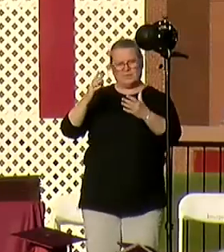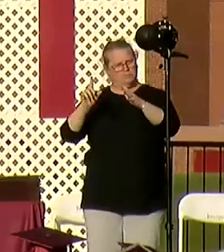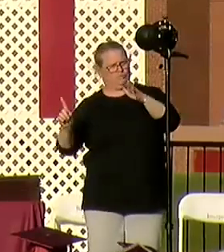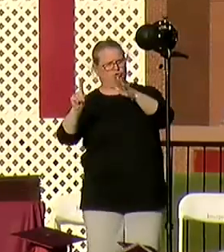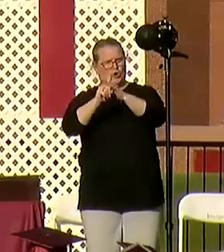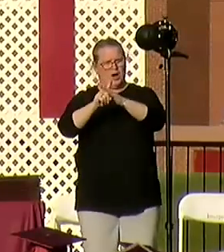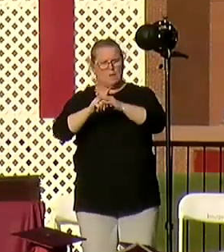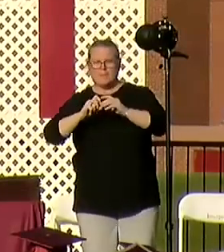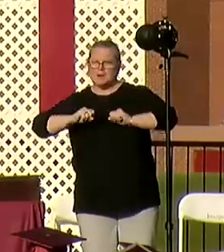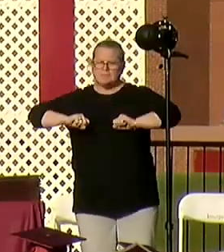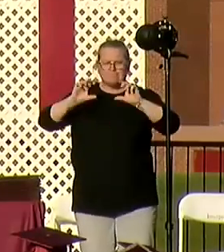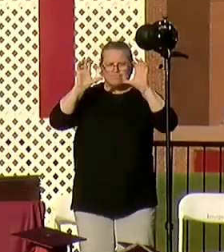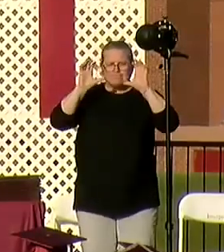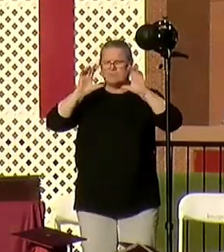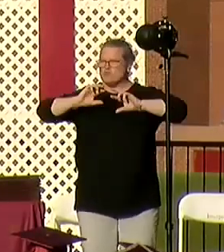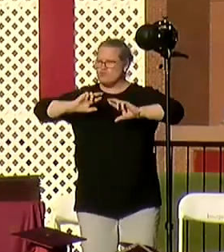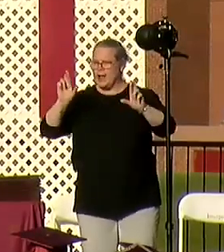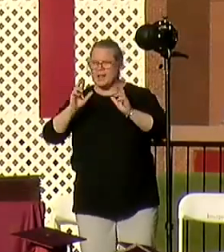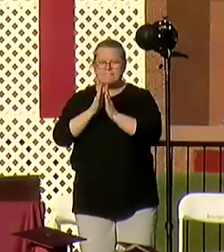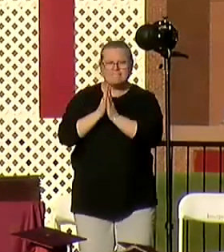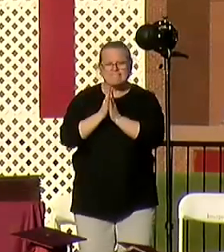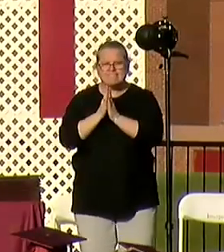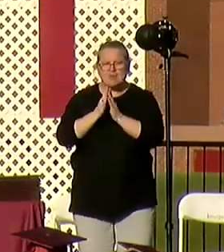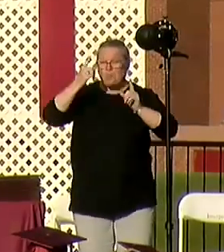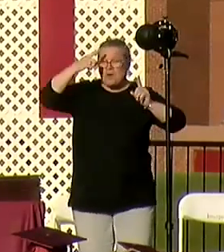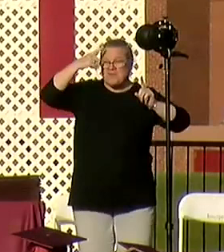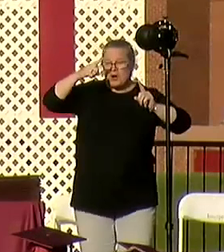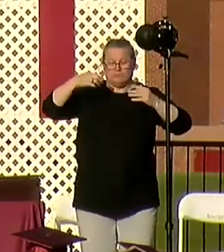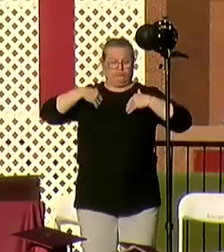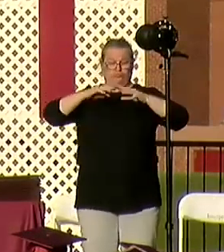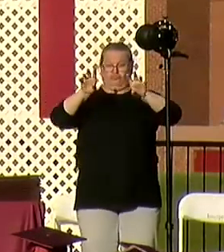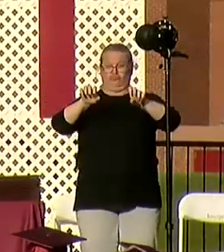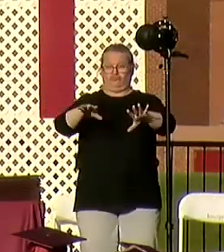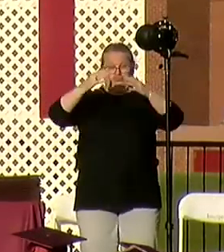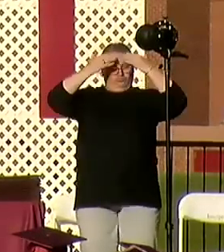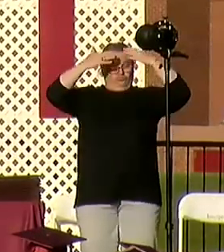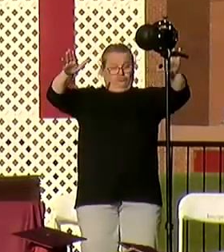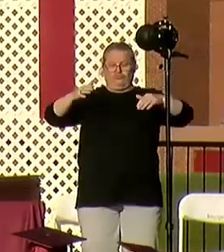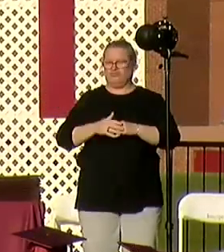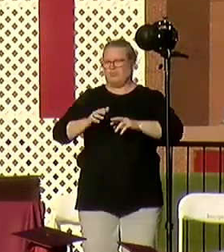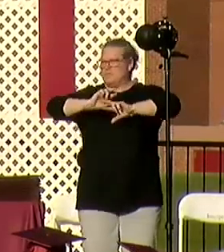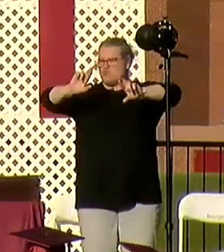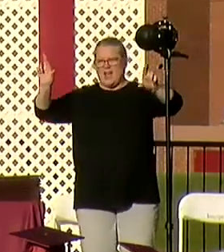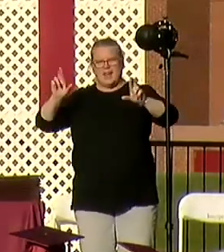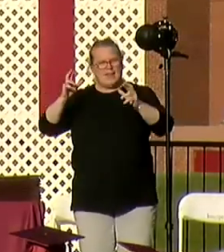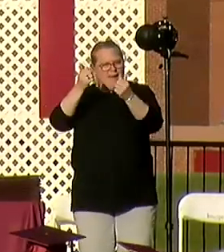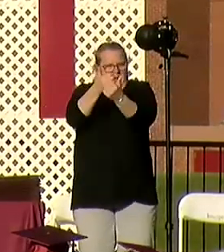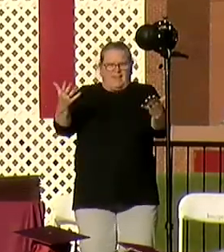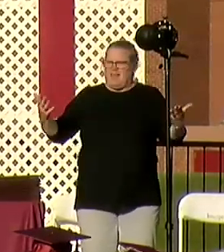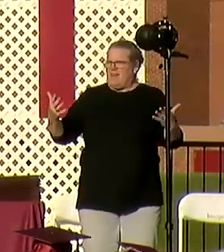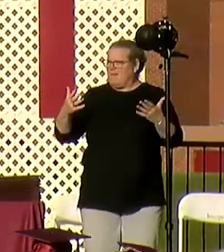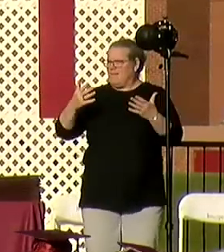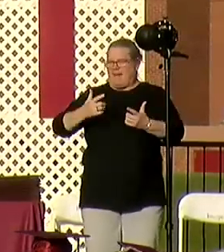know. For anything, for everything, to take on life, to take on love, to take on responsibility